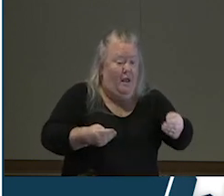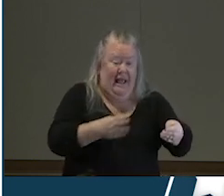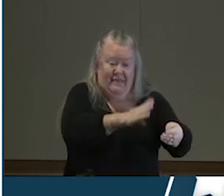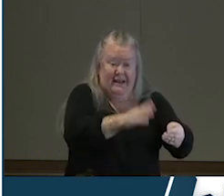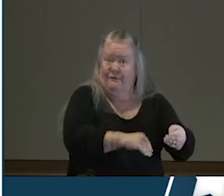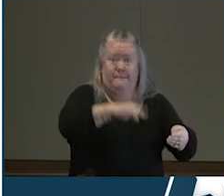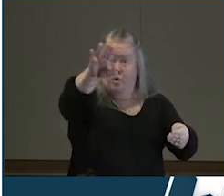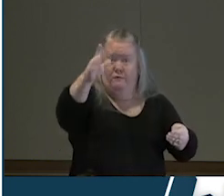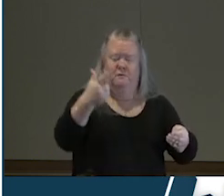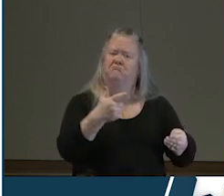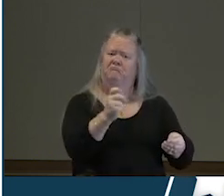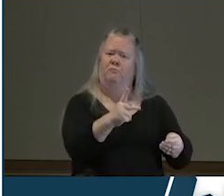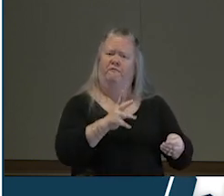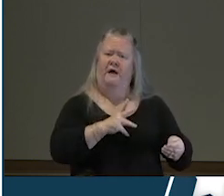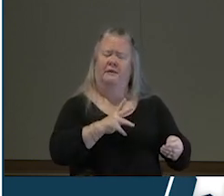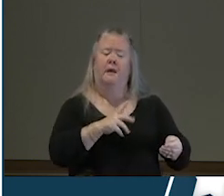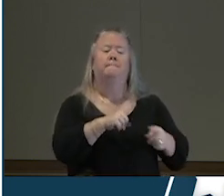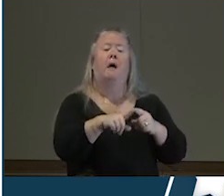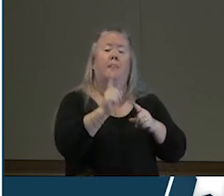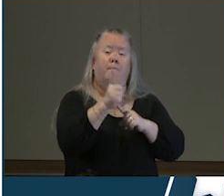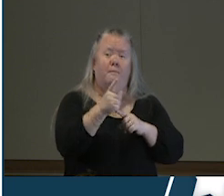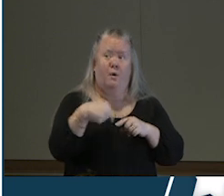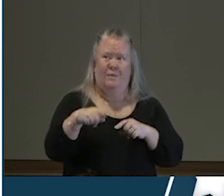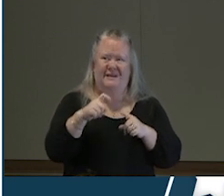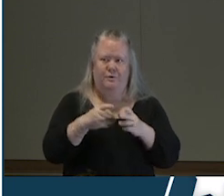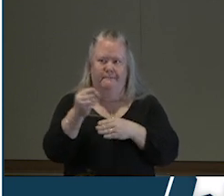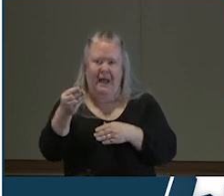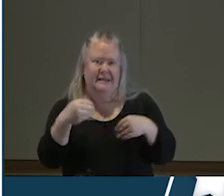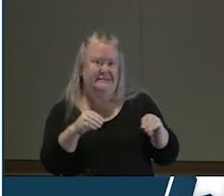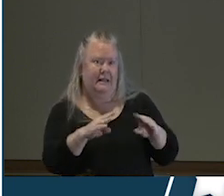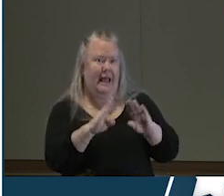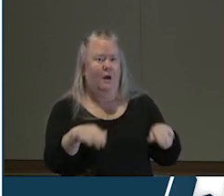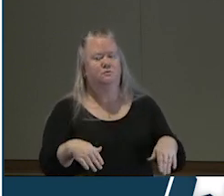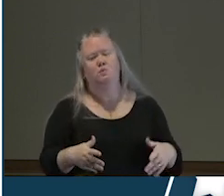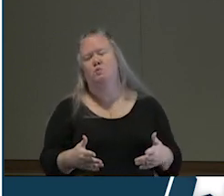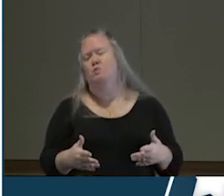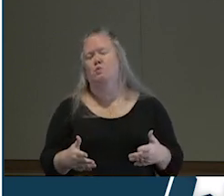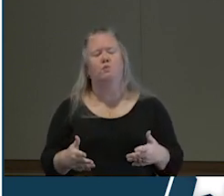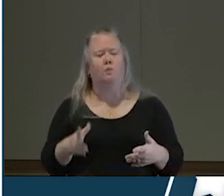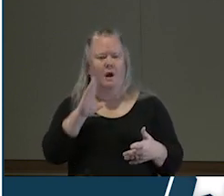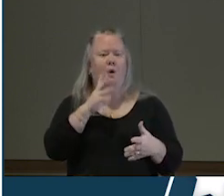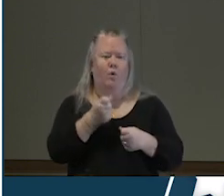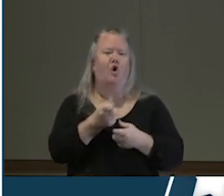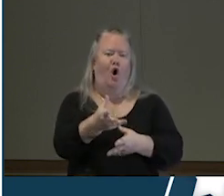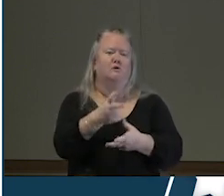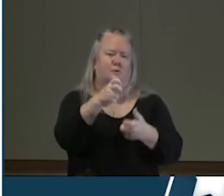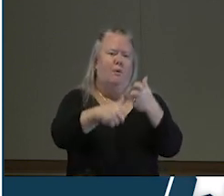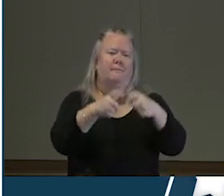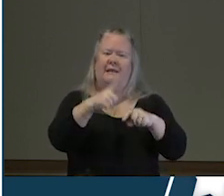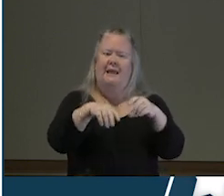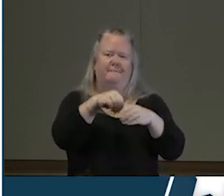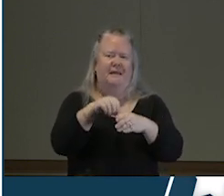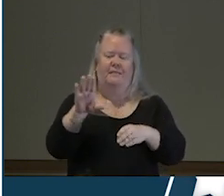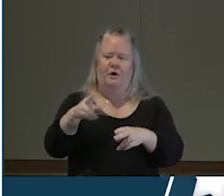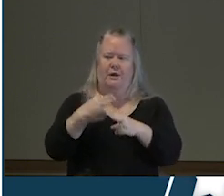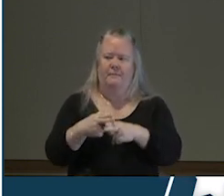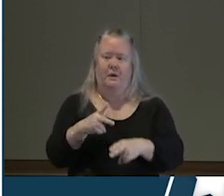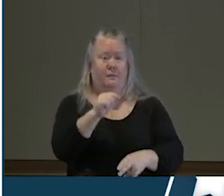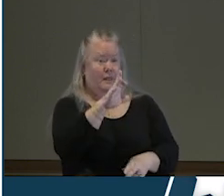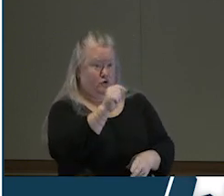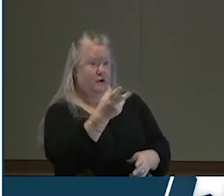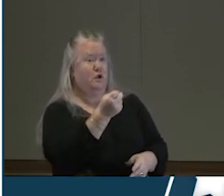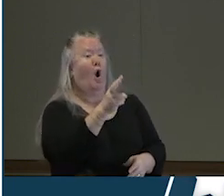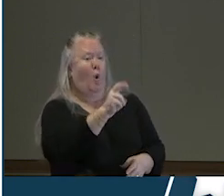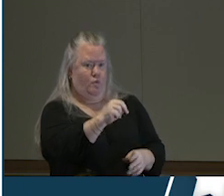moved, then that's okay. But the moment we need to buy or sell a house, it's going to cause a problem, so it can't be in their name.